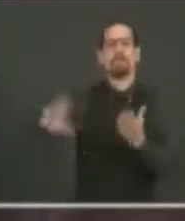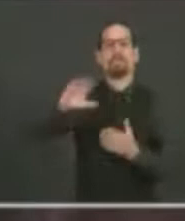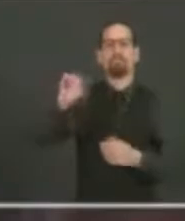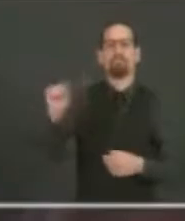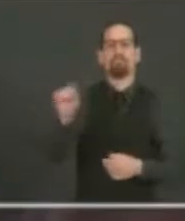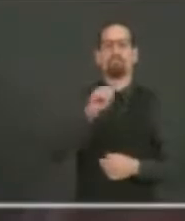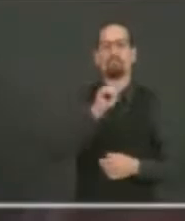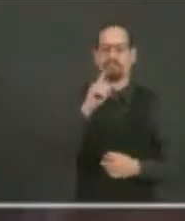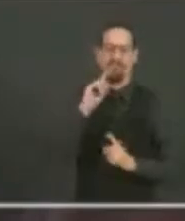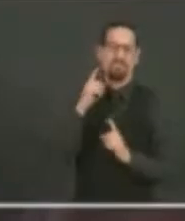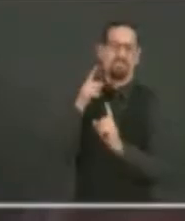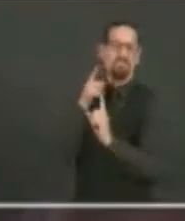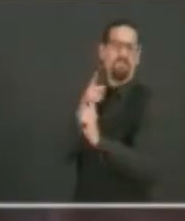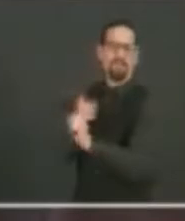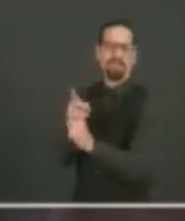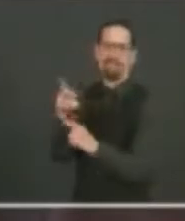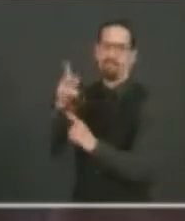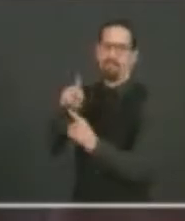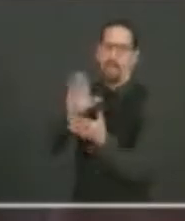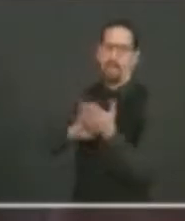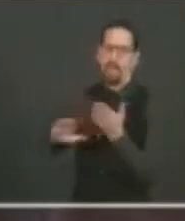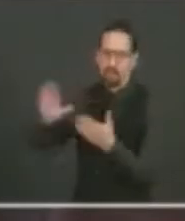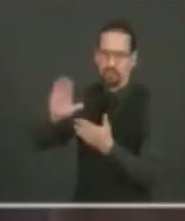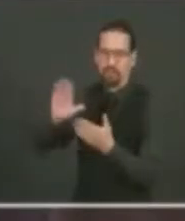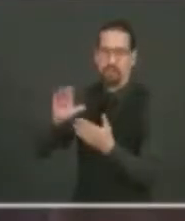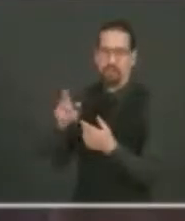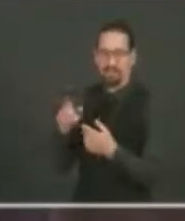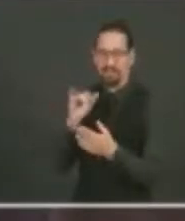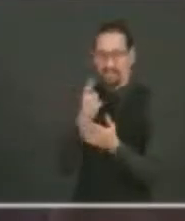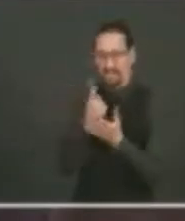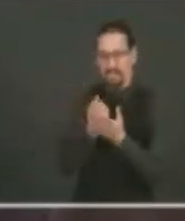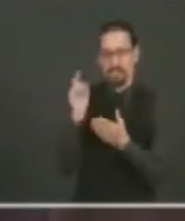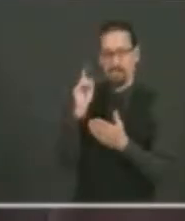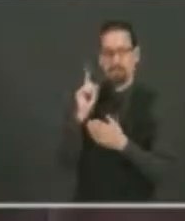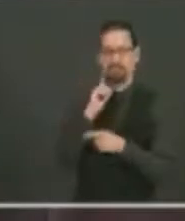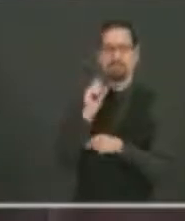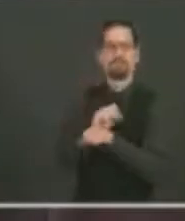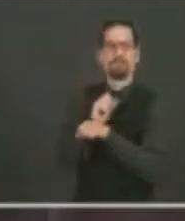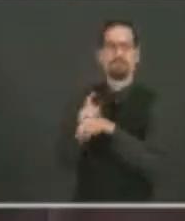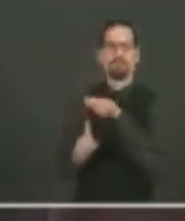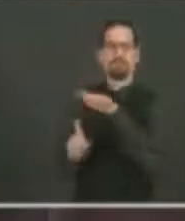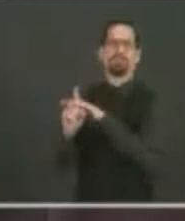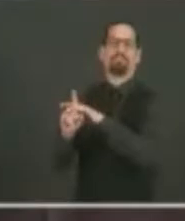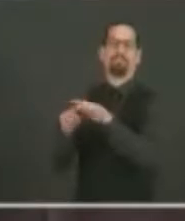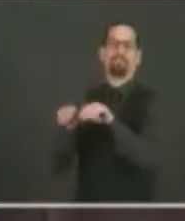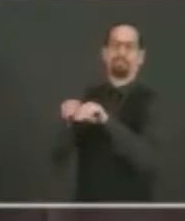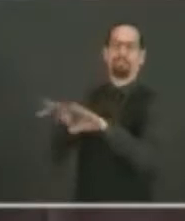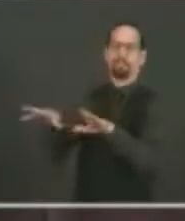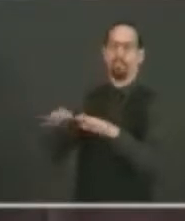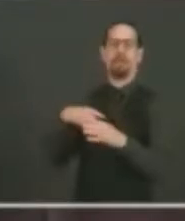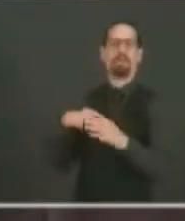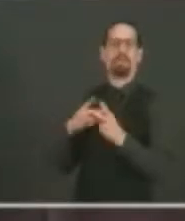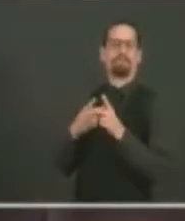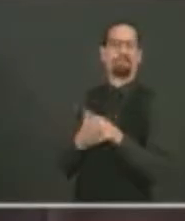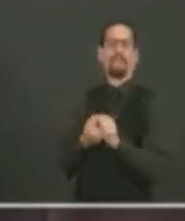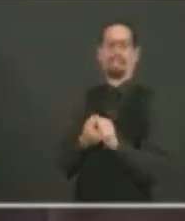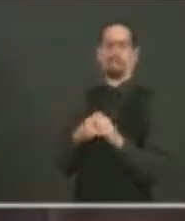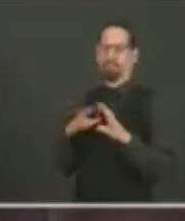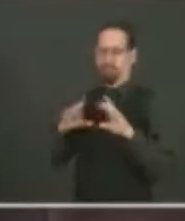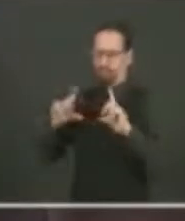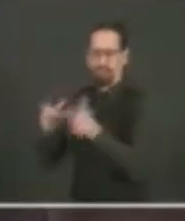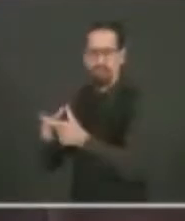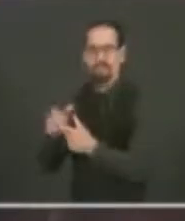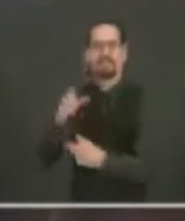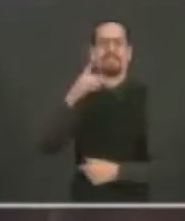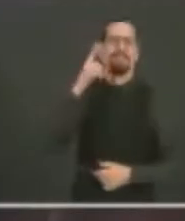we first identified a situation there early last week, as the governor has described. Given that someone